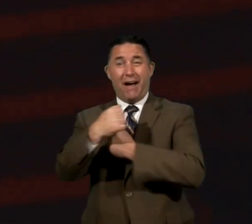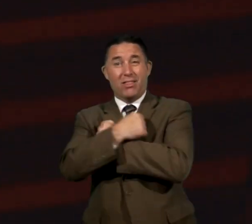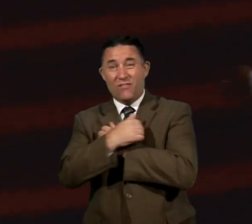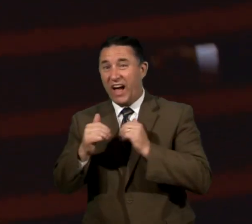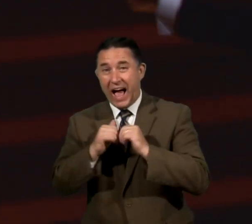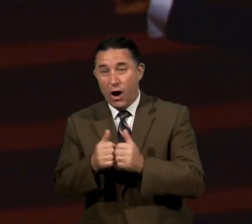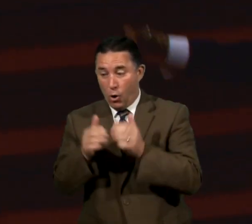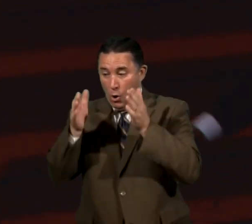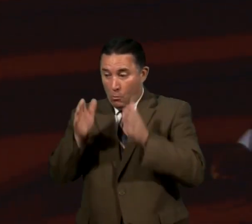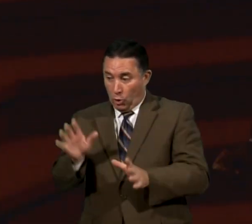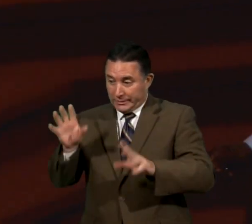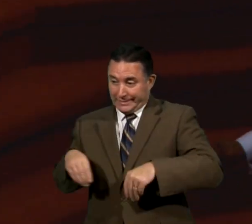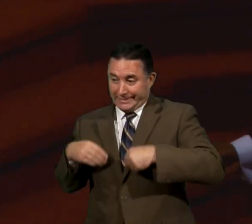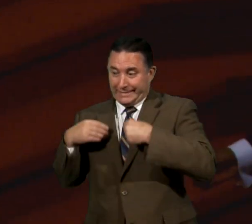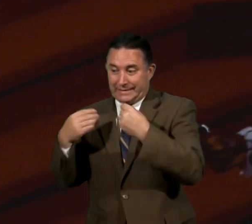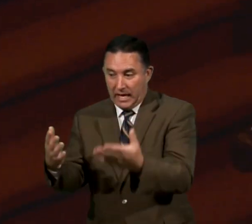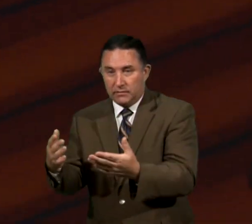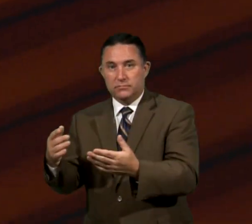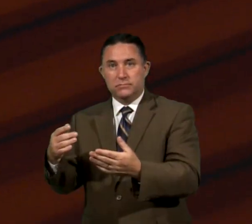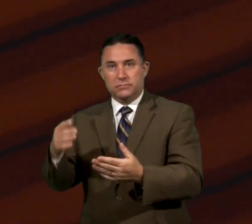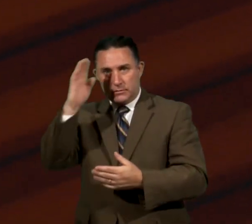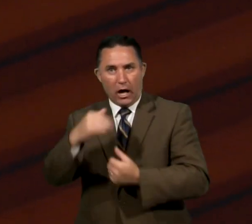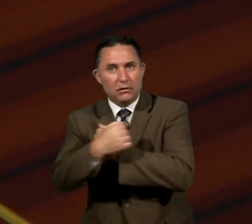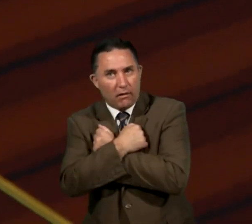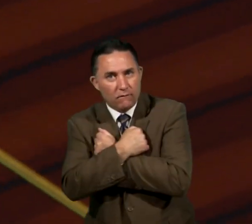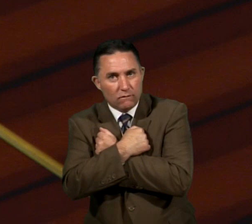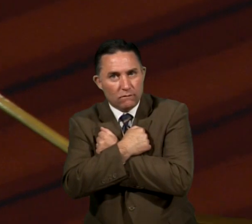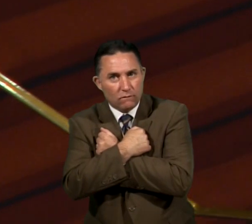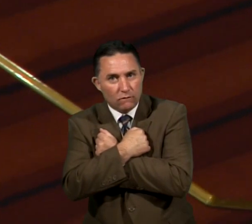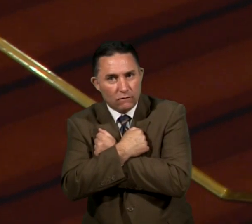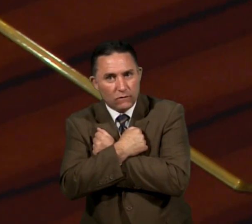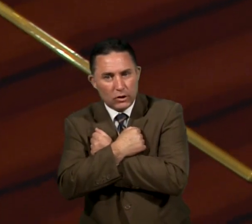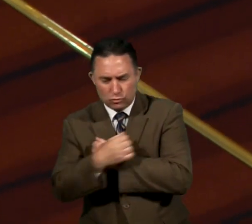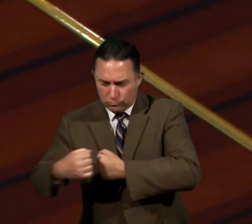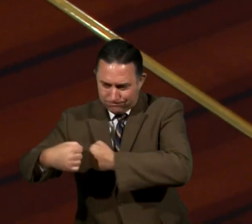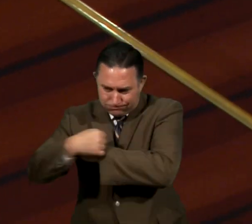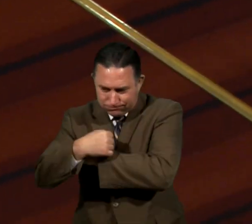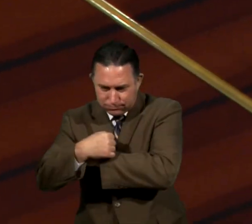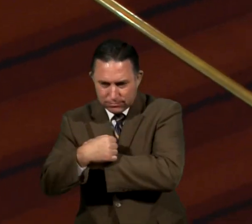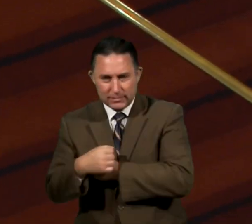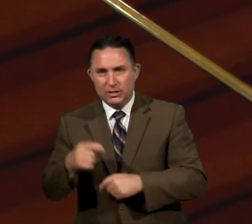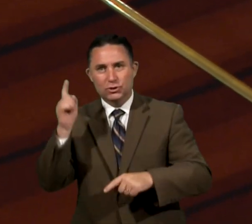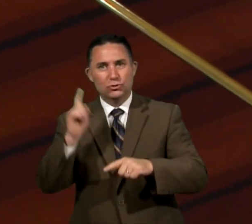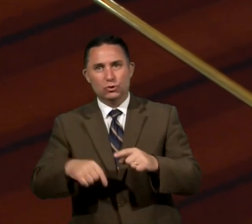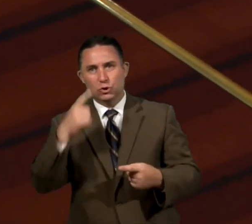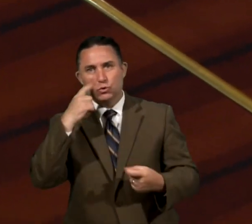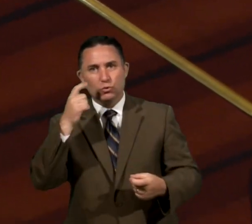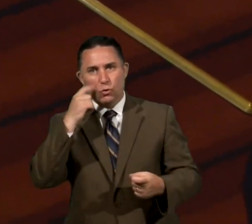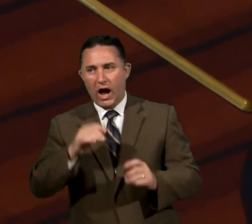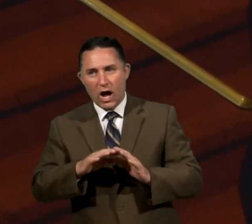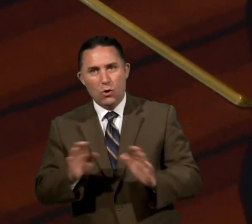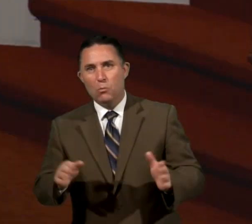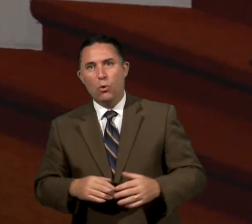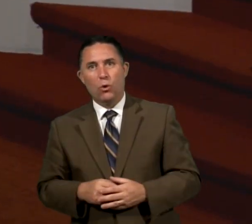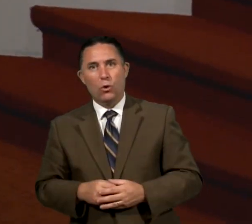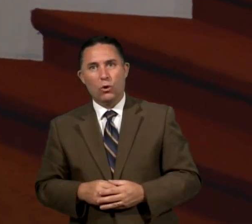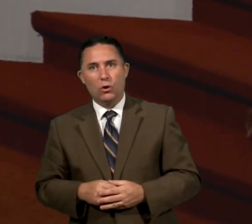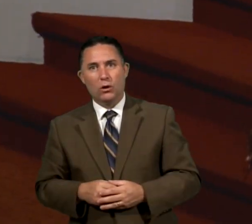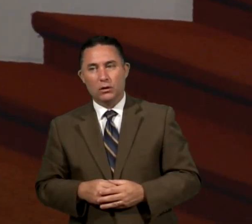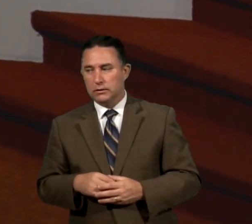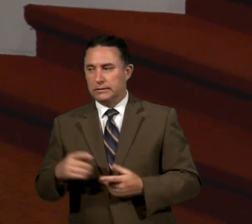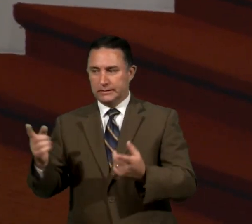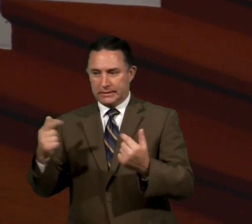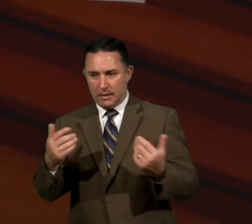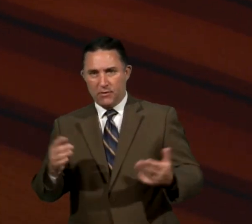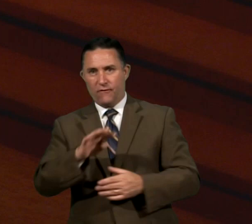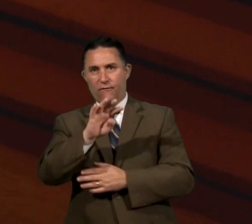God is if a person gave it to him. So we squeezed him till he couldn't cry anymore. He came in